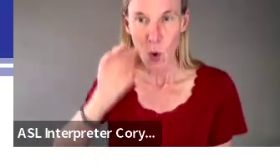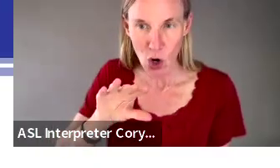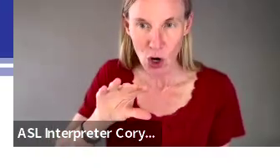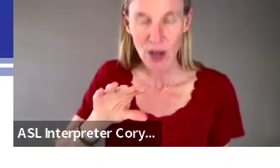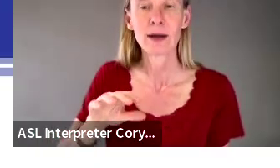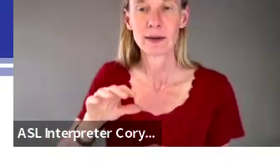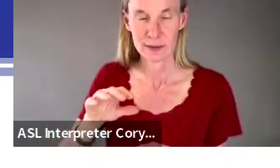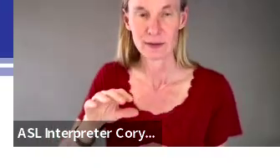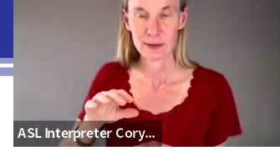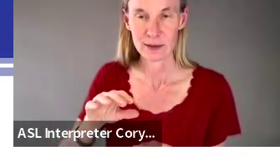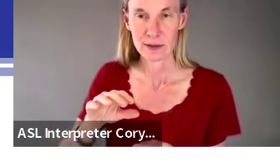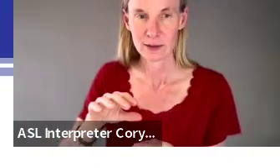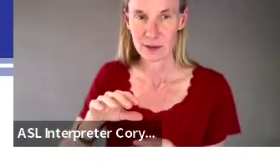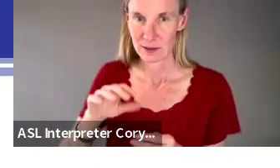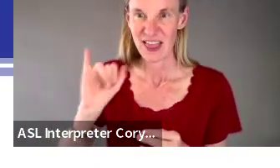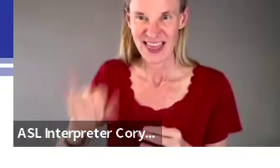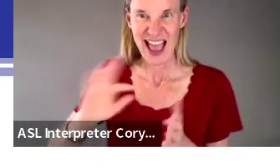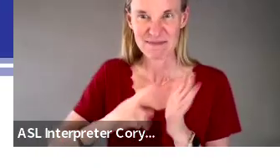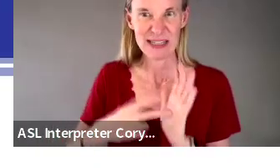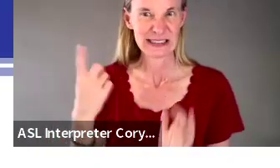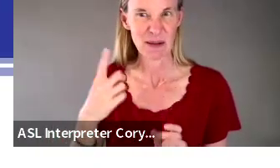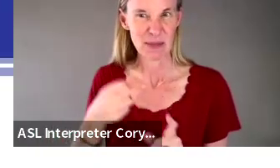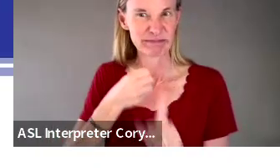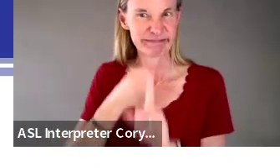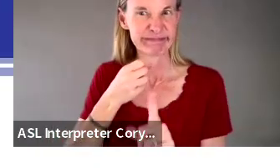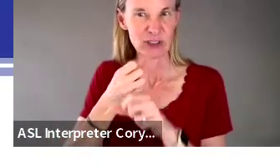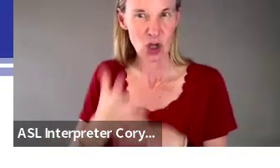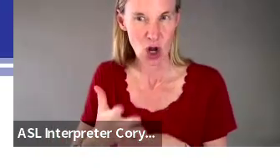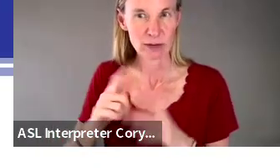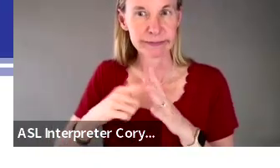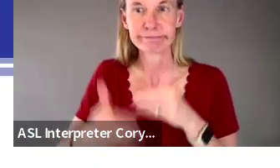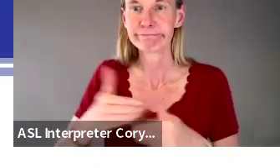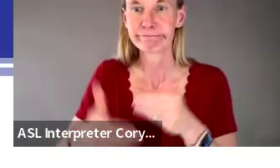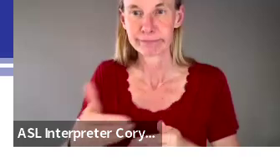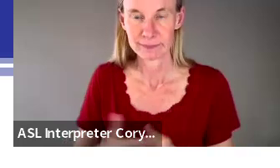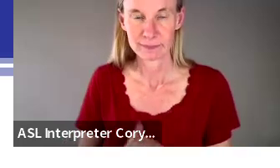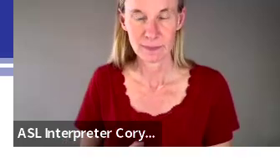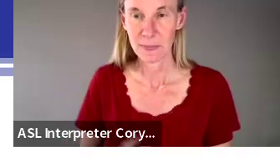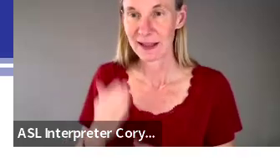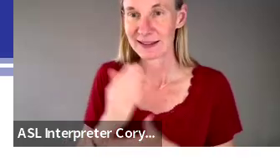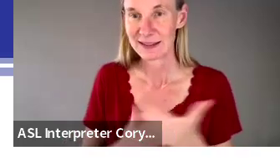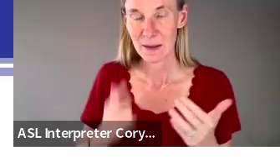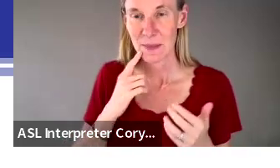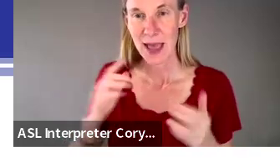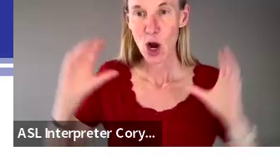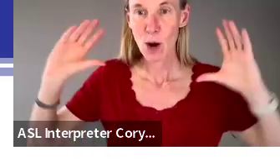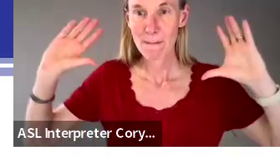out, inhale and exhale, those would activate the switch. There's ones that are pillows, so if they're by your head, you're not hitting this